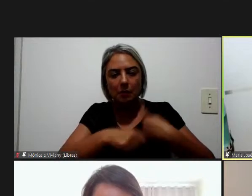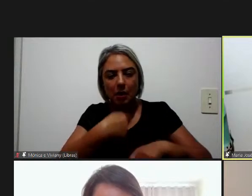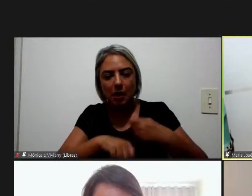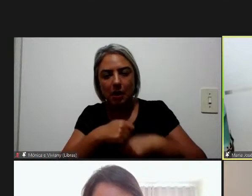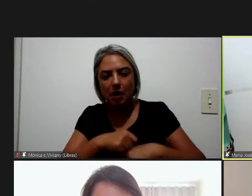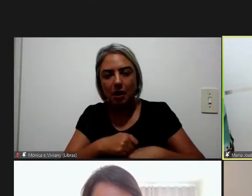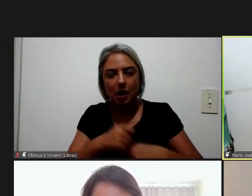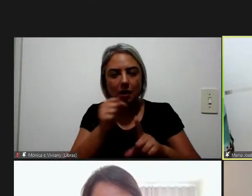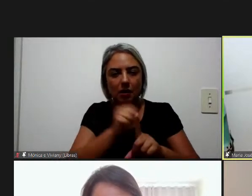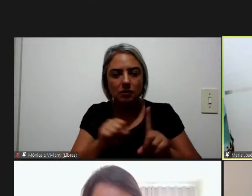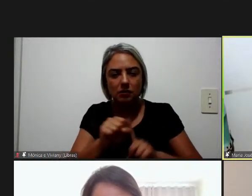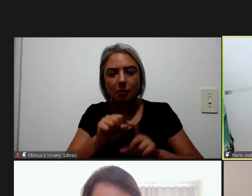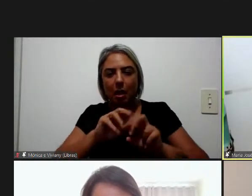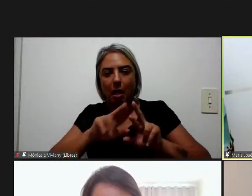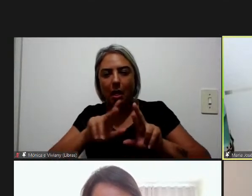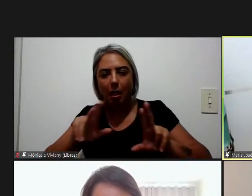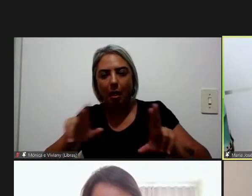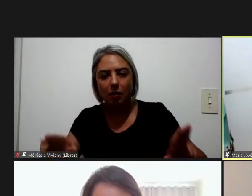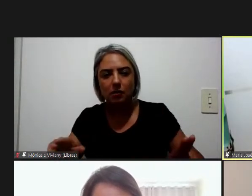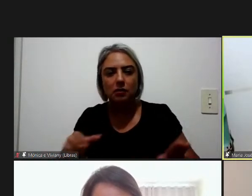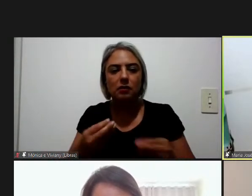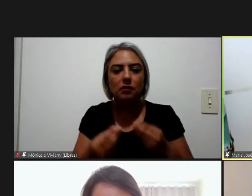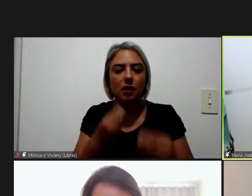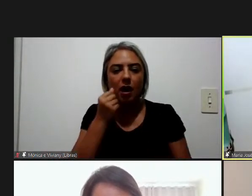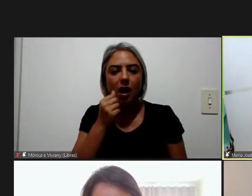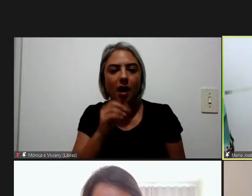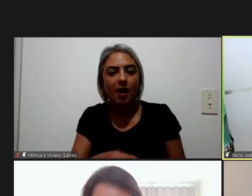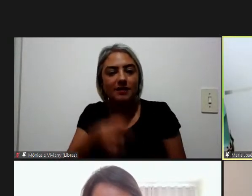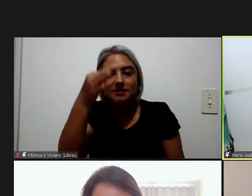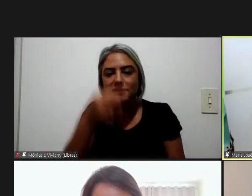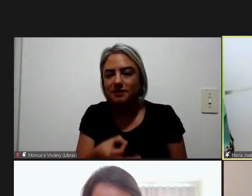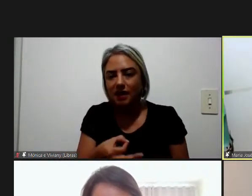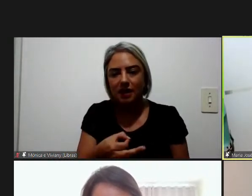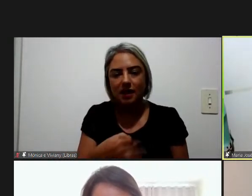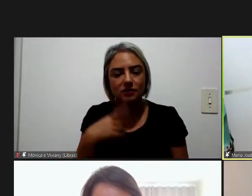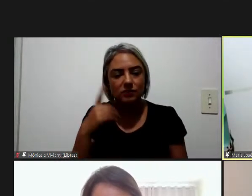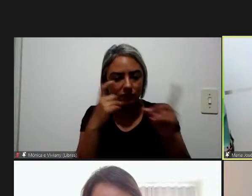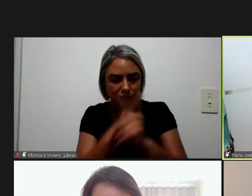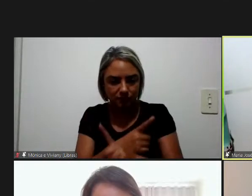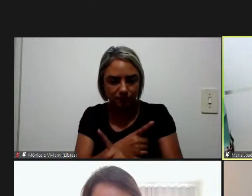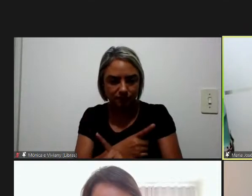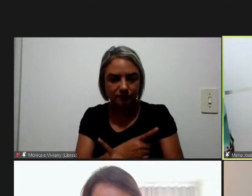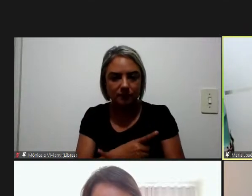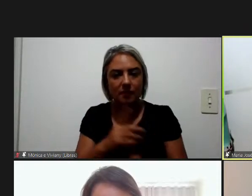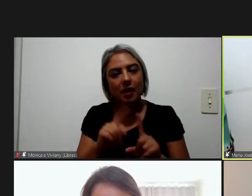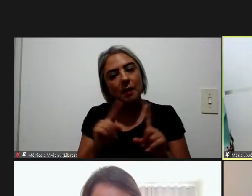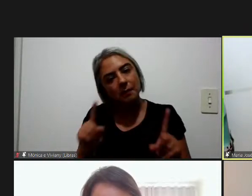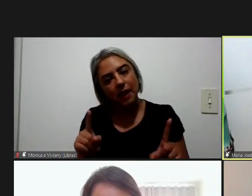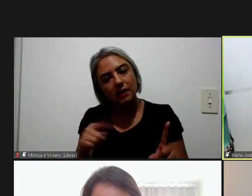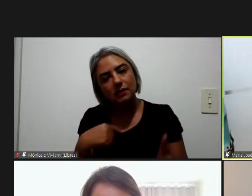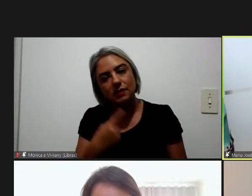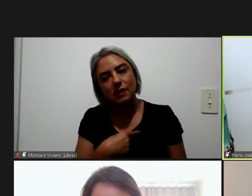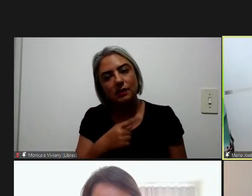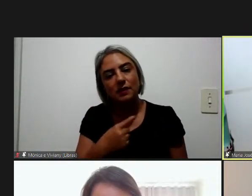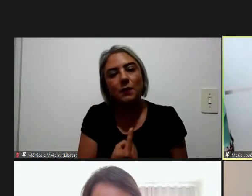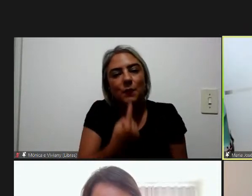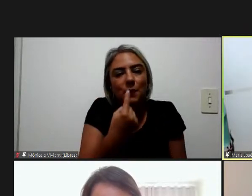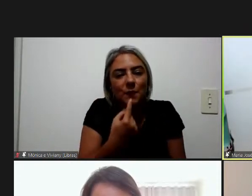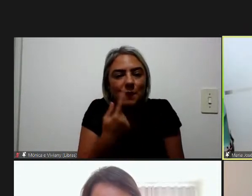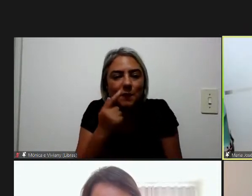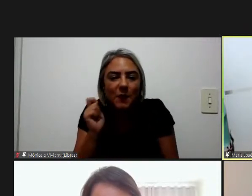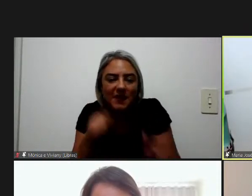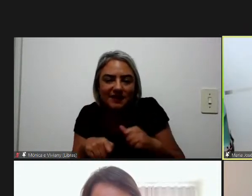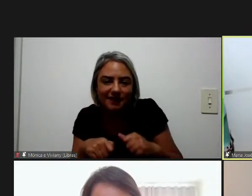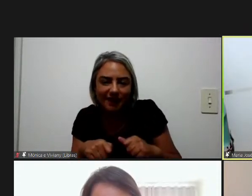crisis, economical crisis, social crisis, and how, like Chris said, this is very logical, this is very difficult, but we also